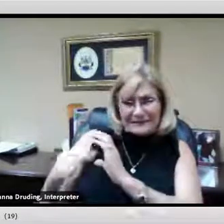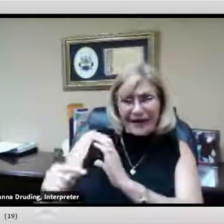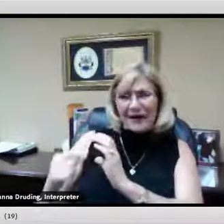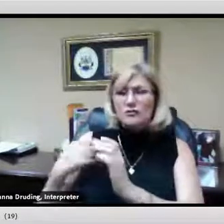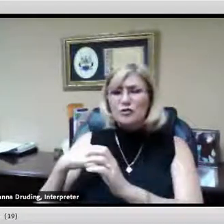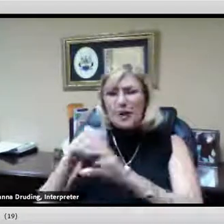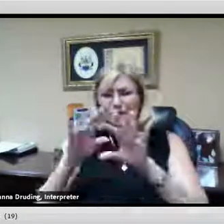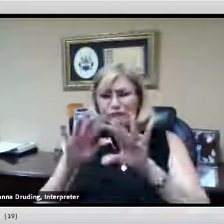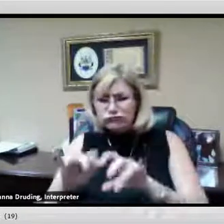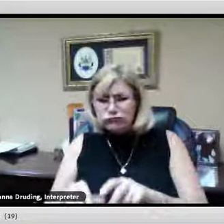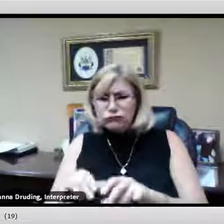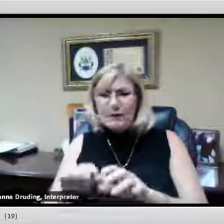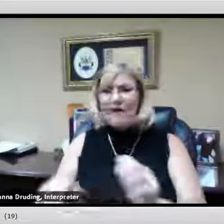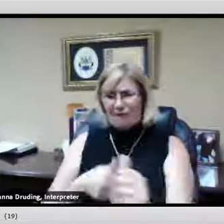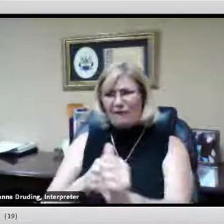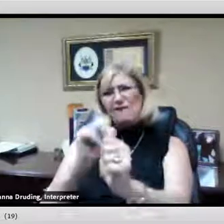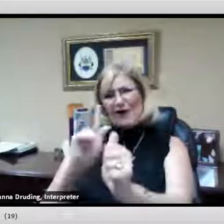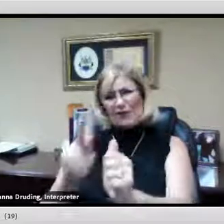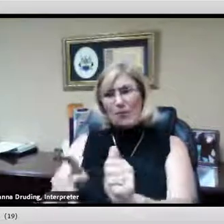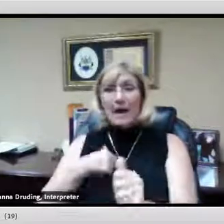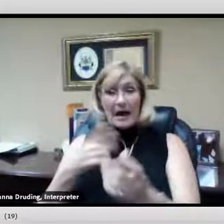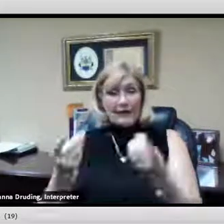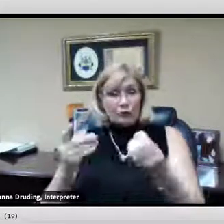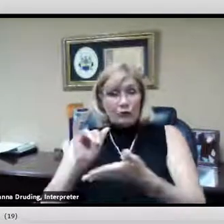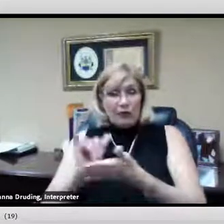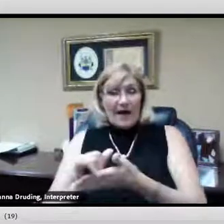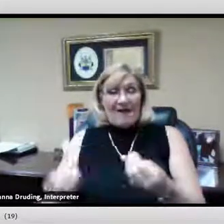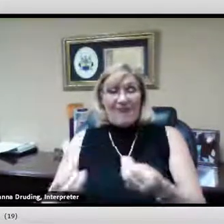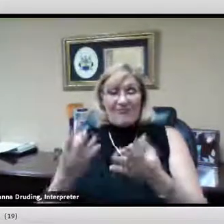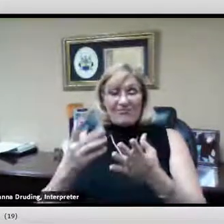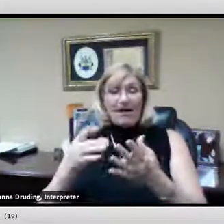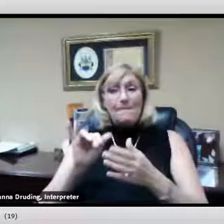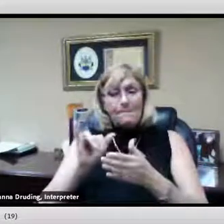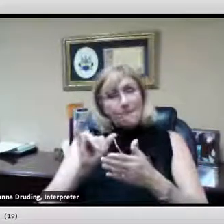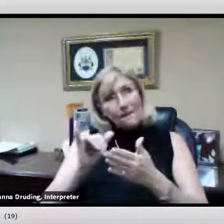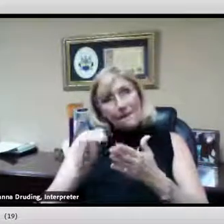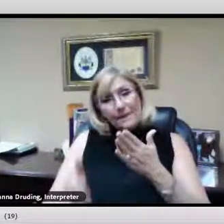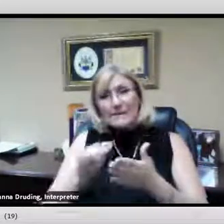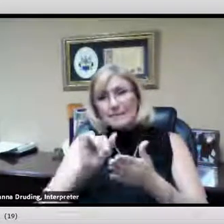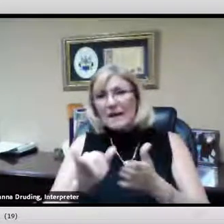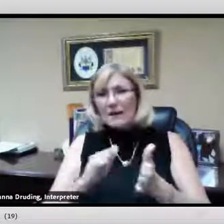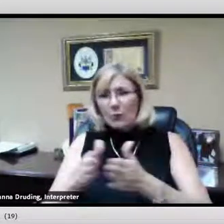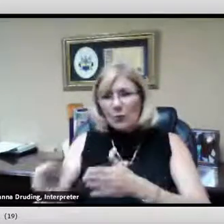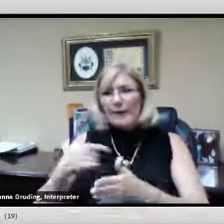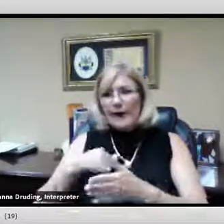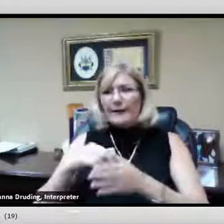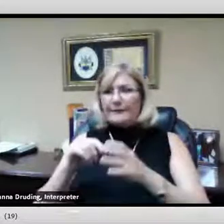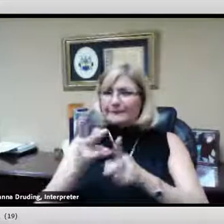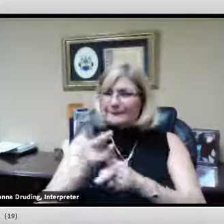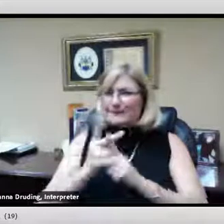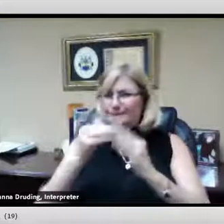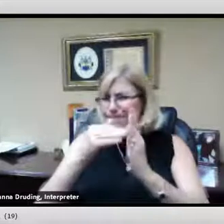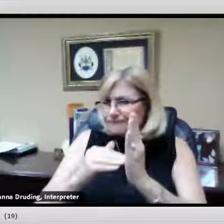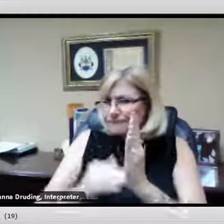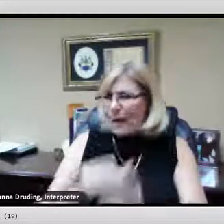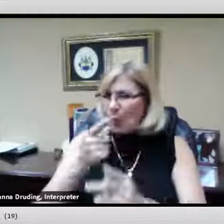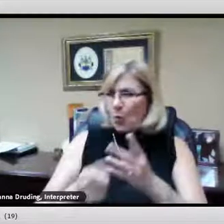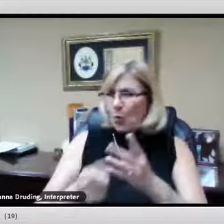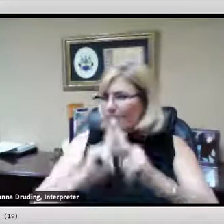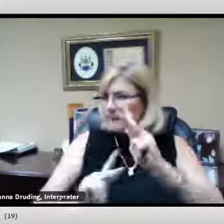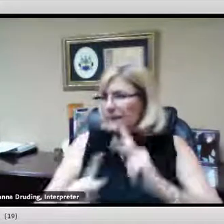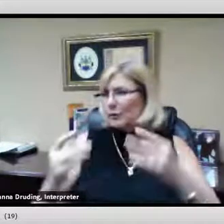can follow up. I do that quite a bit, partly just so that I can keep track of what problems people are having. And then